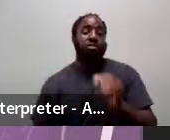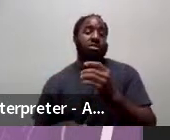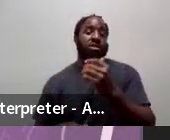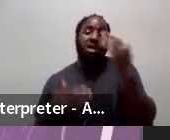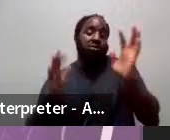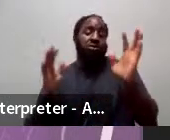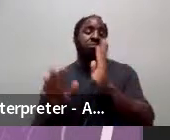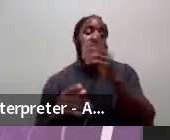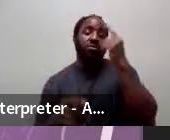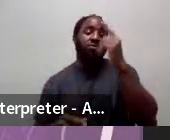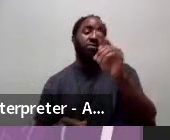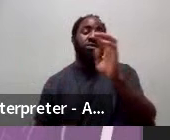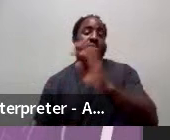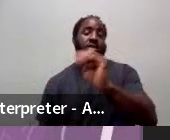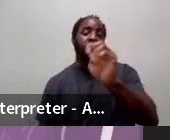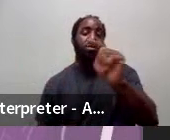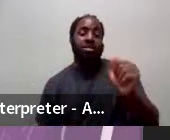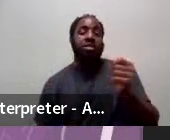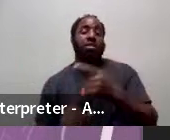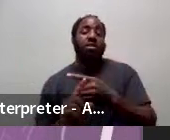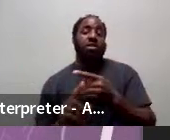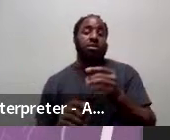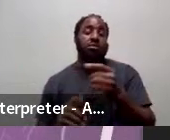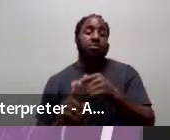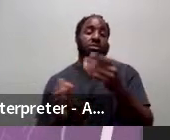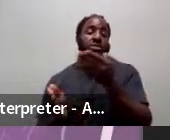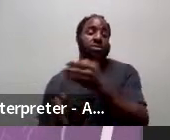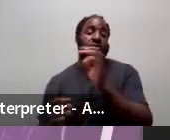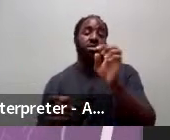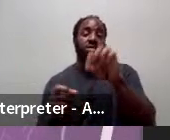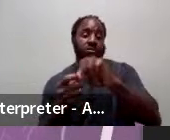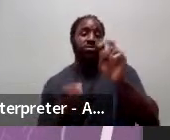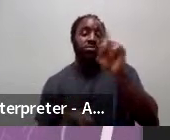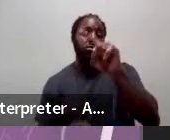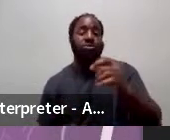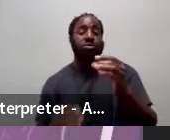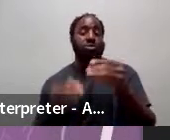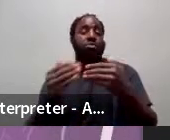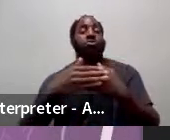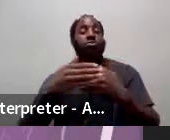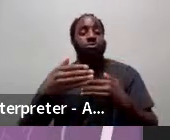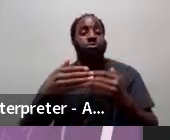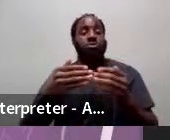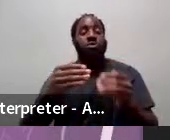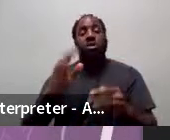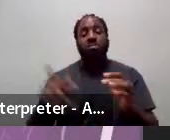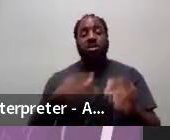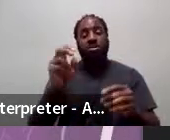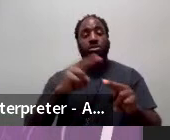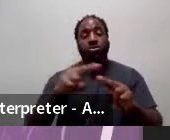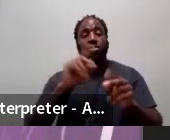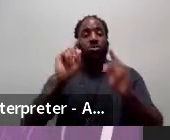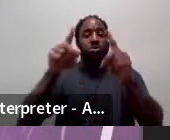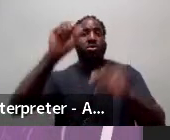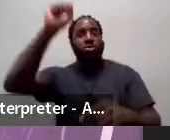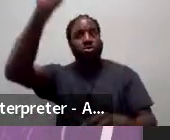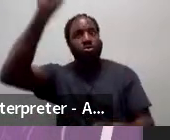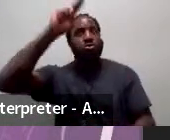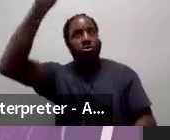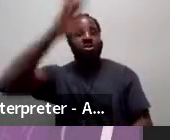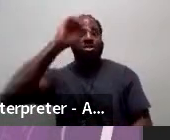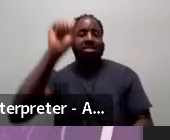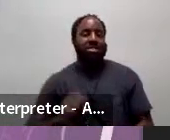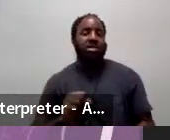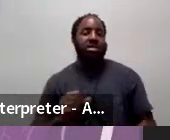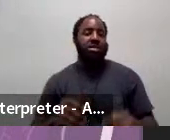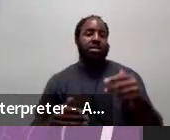MTA. There's a question about the service going south. The trains will go north and south. This is just a reminder. These